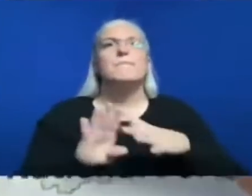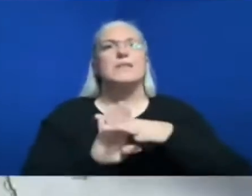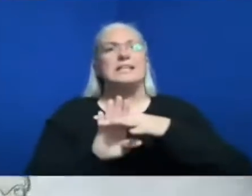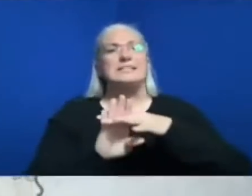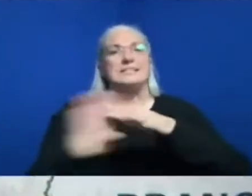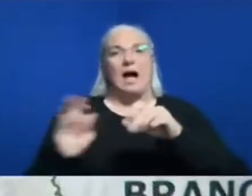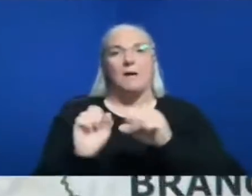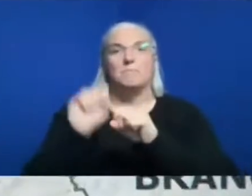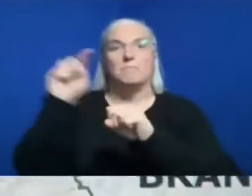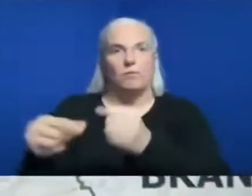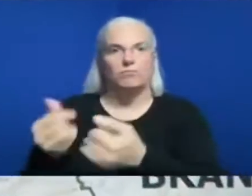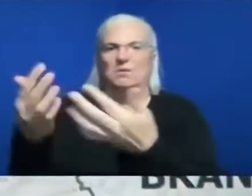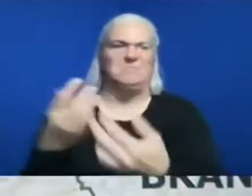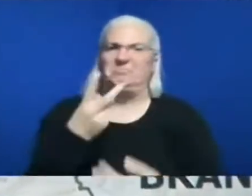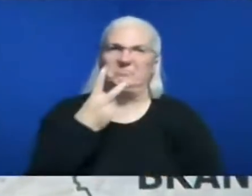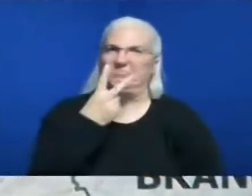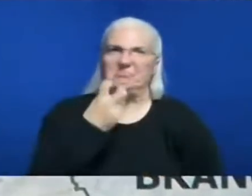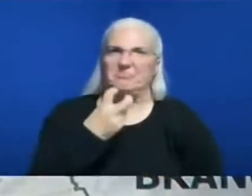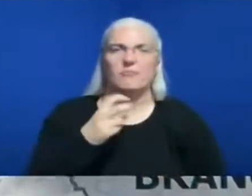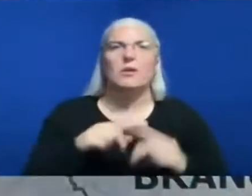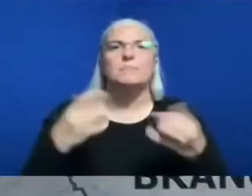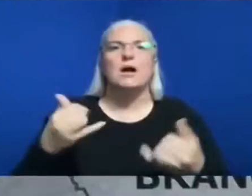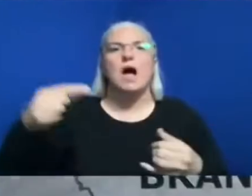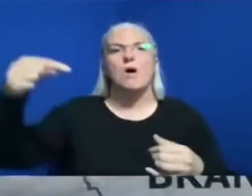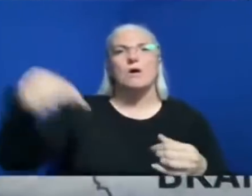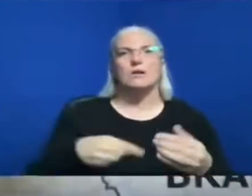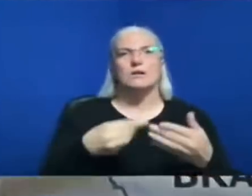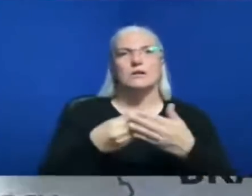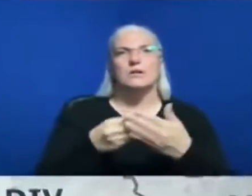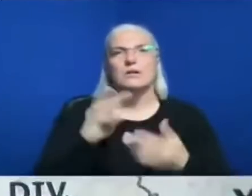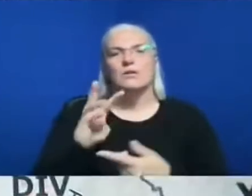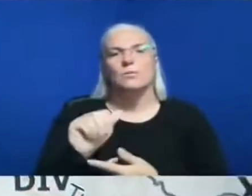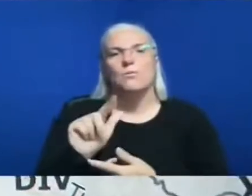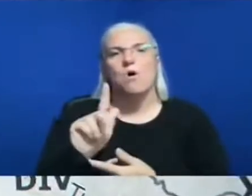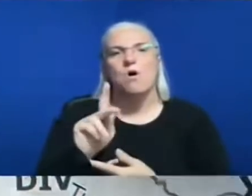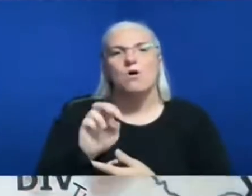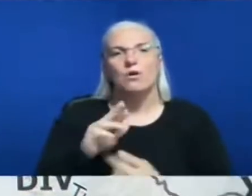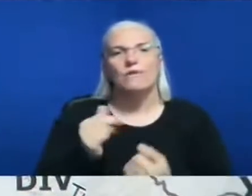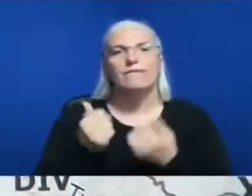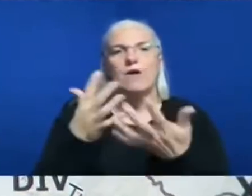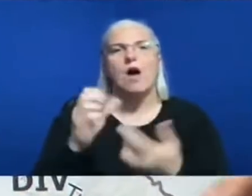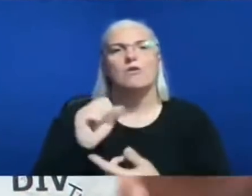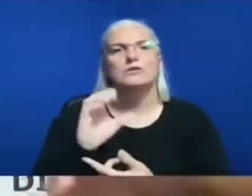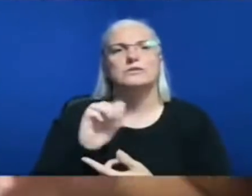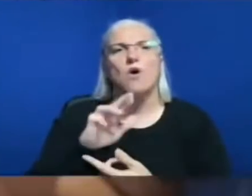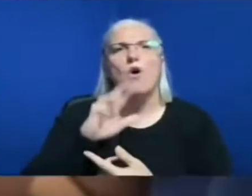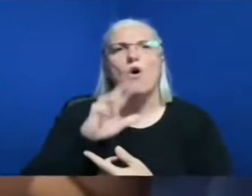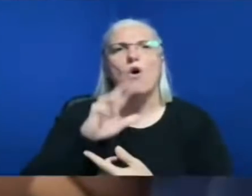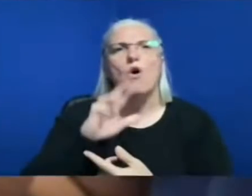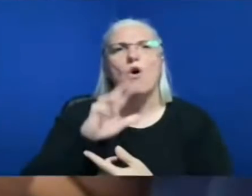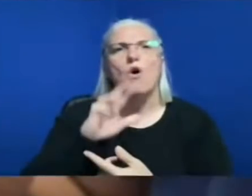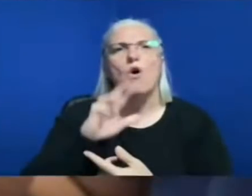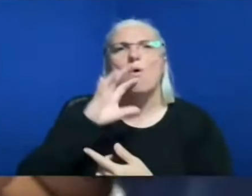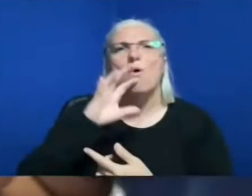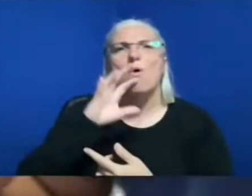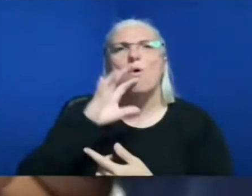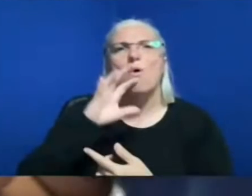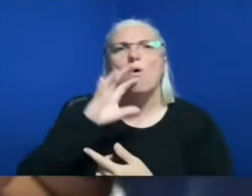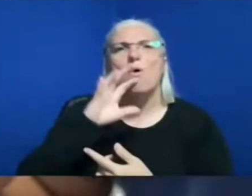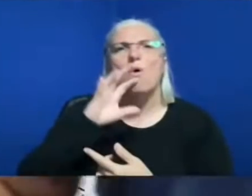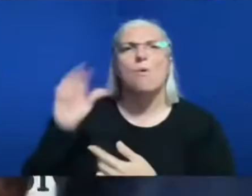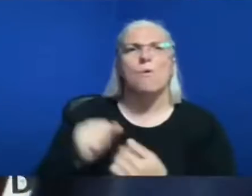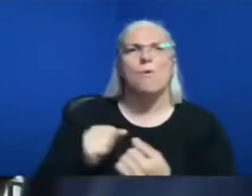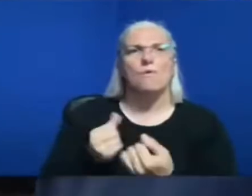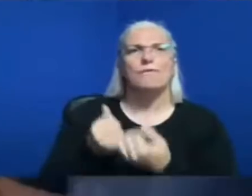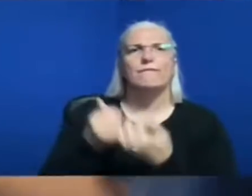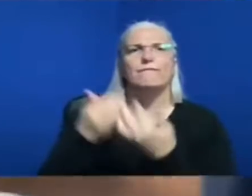down to the Walker Fire Scar that goes down this Taylorsville Road into the Genesee Valley, again, people ask us several questions. Why